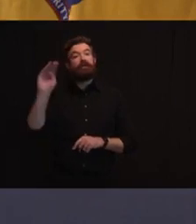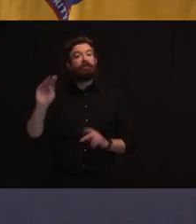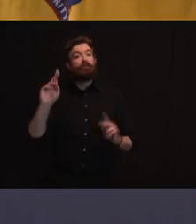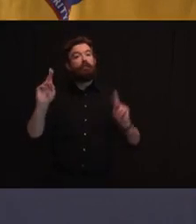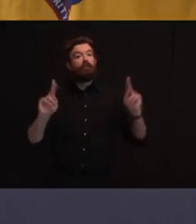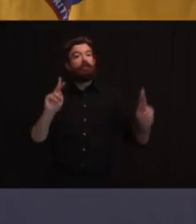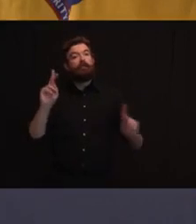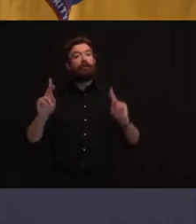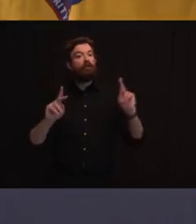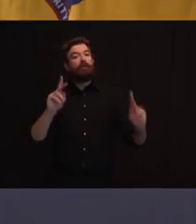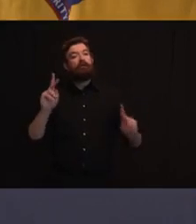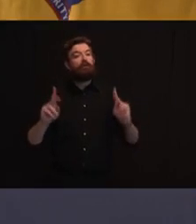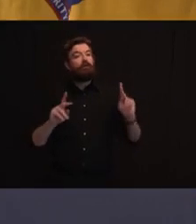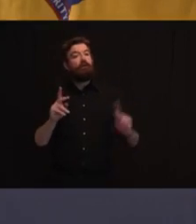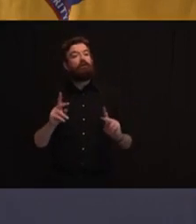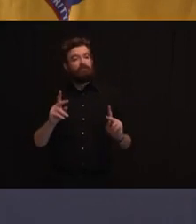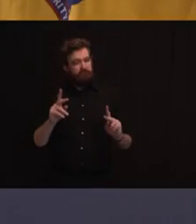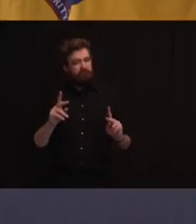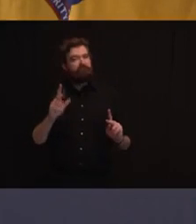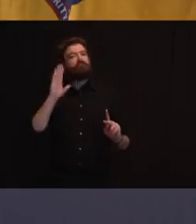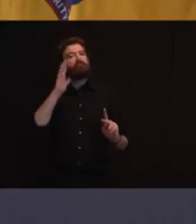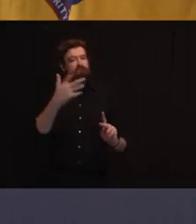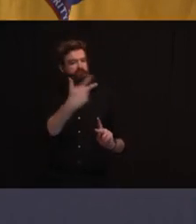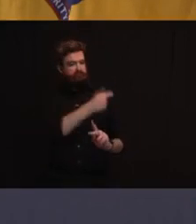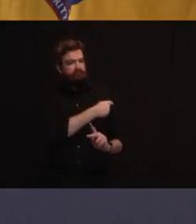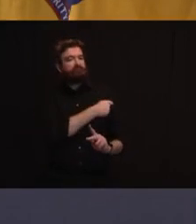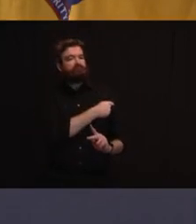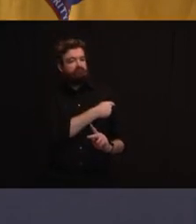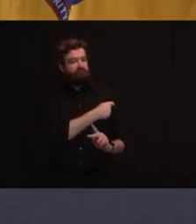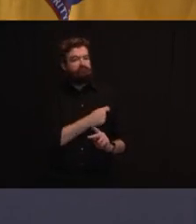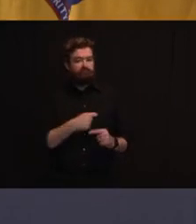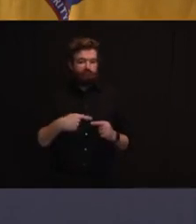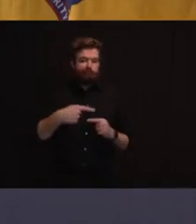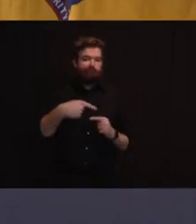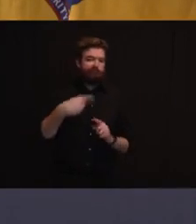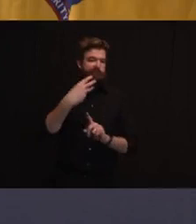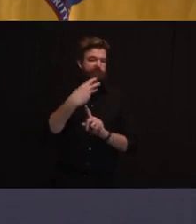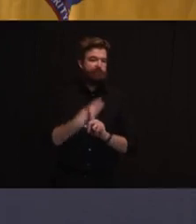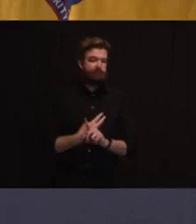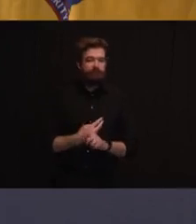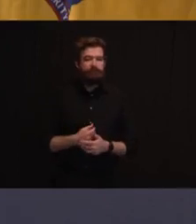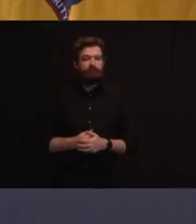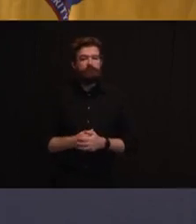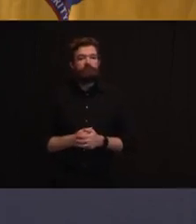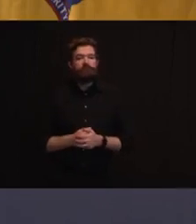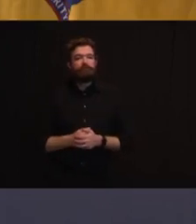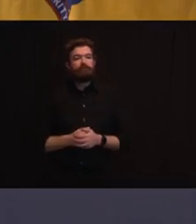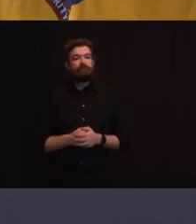I'm certainly, and not happily, and I know you're not, based on what we're hearing out of